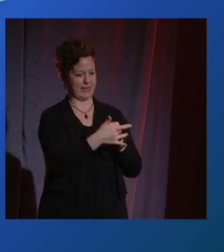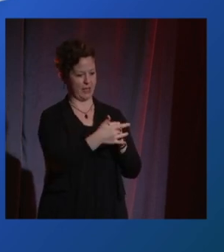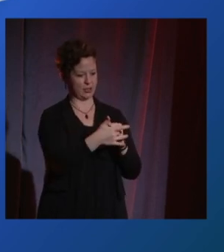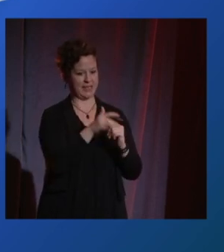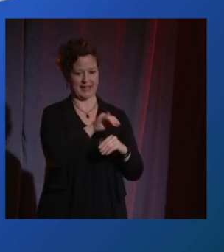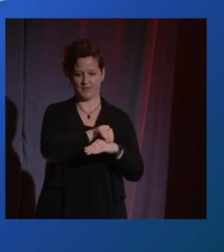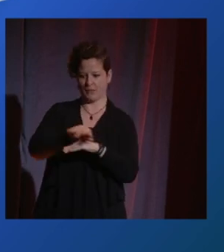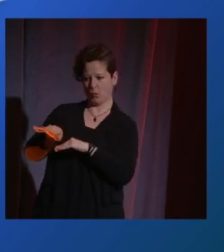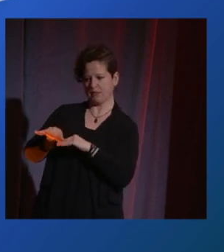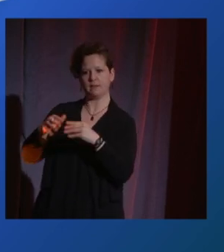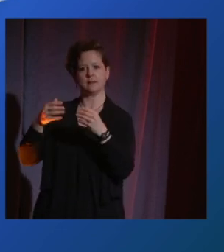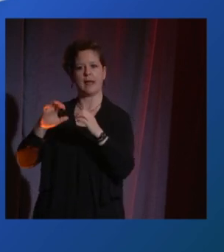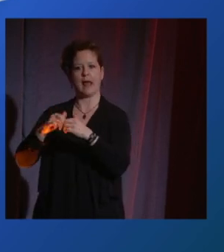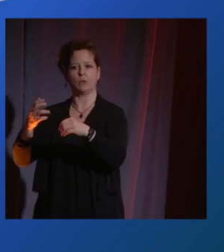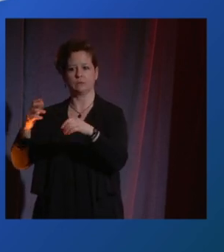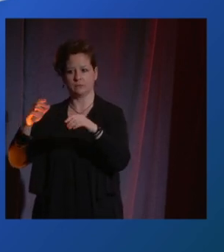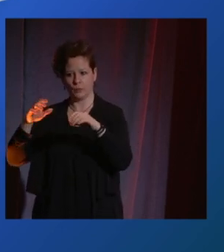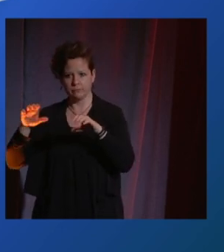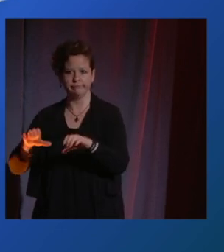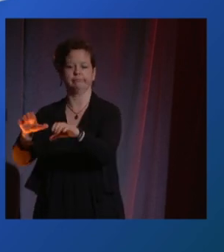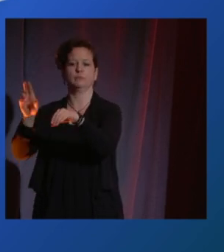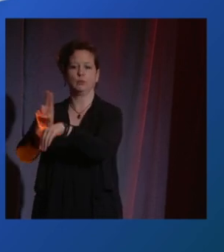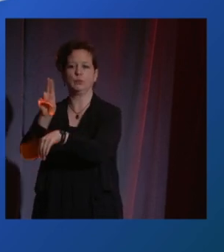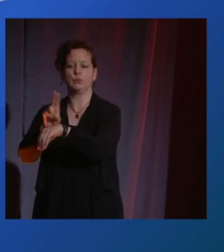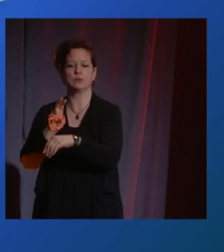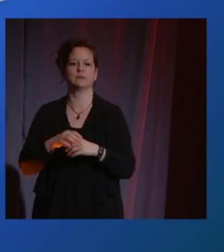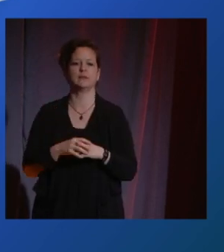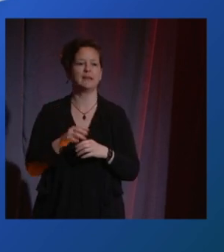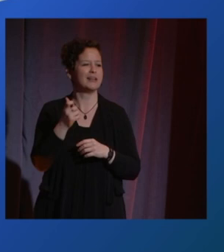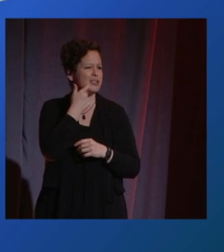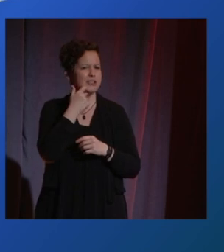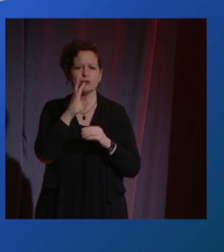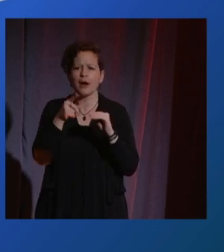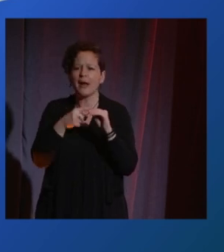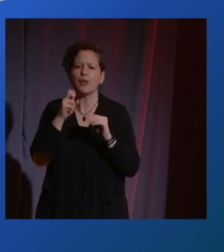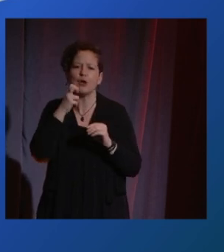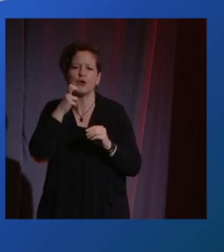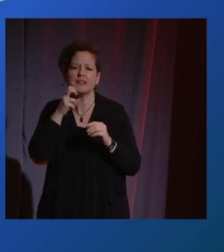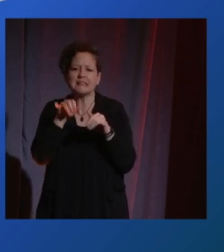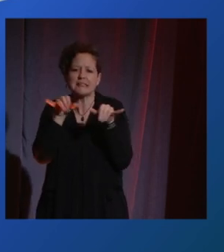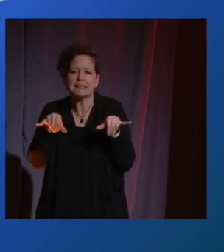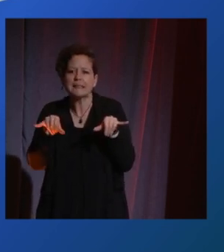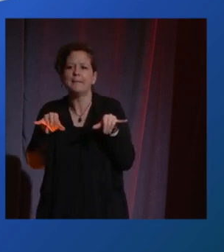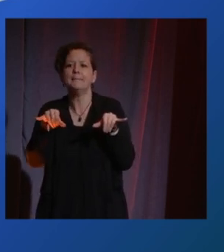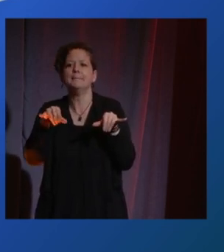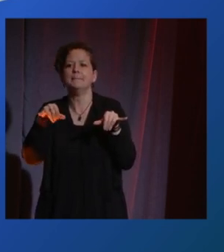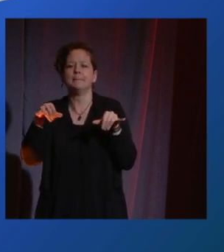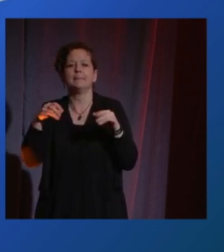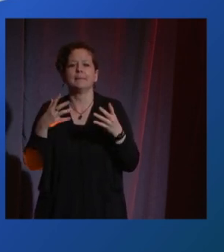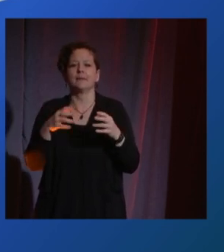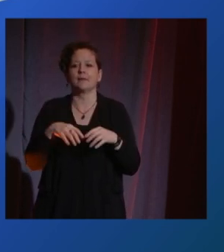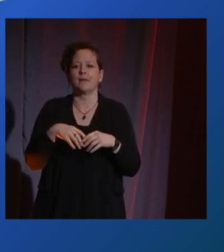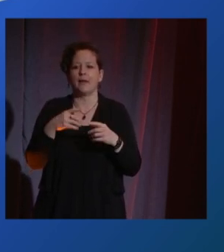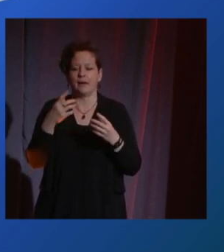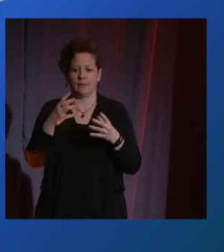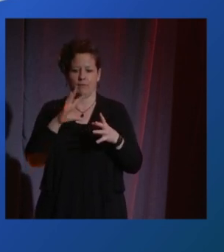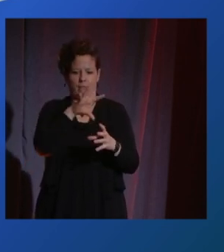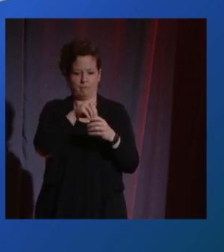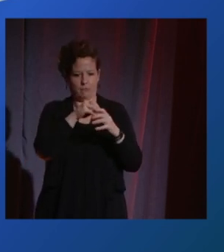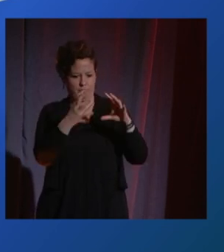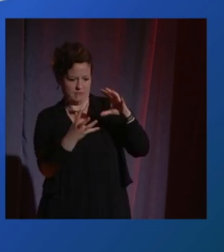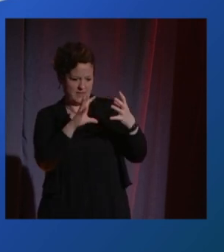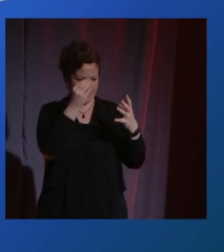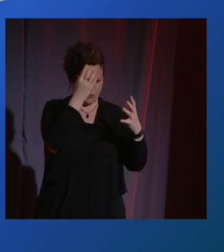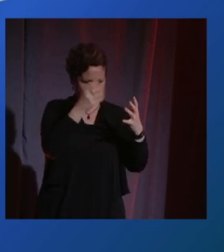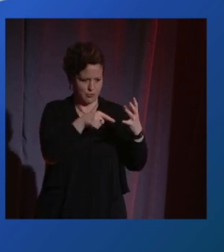great making the world smarter now the nervous system for both National Security and environmental